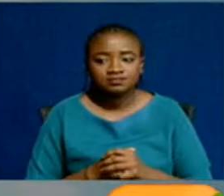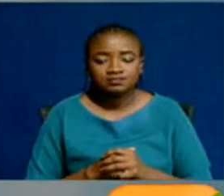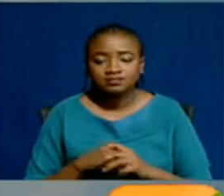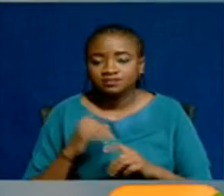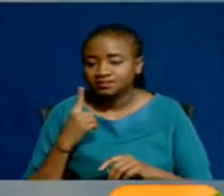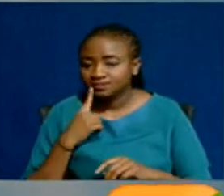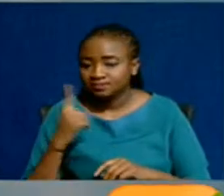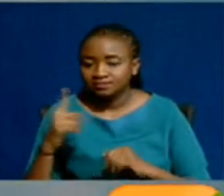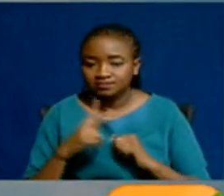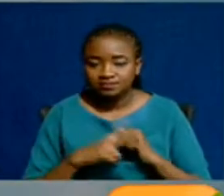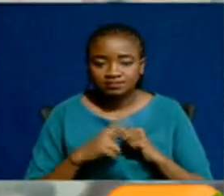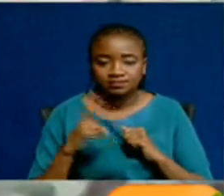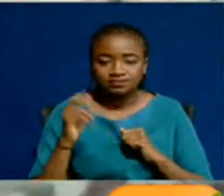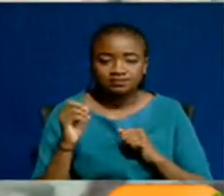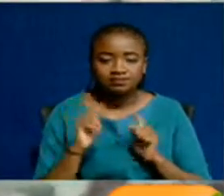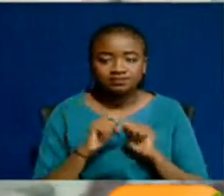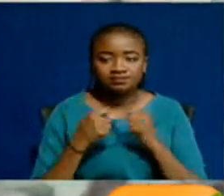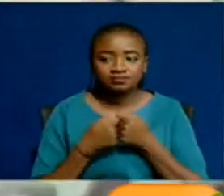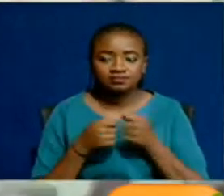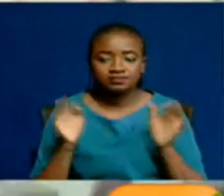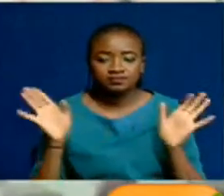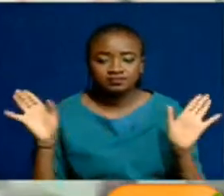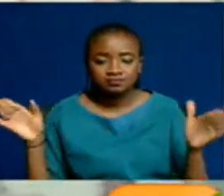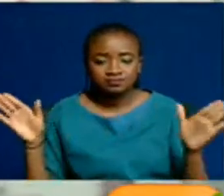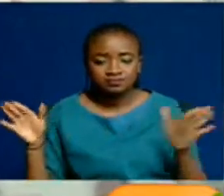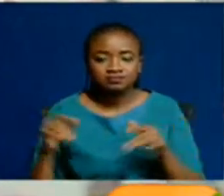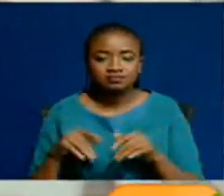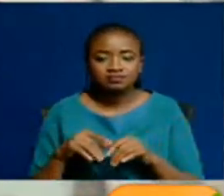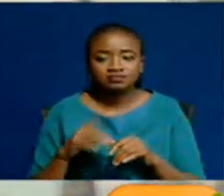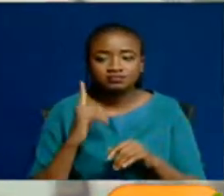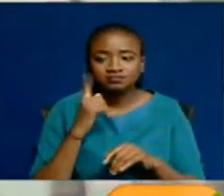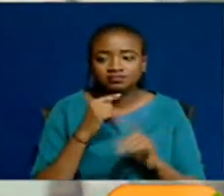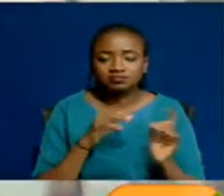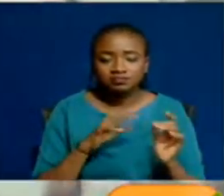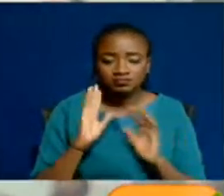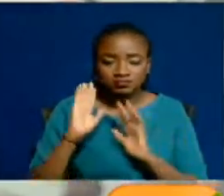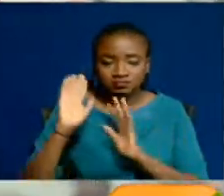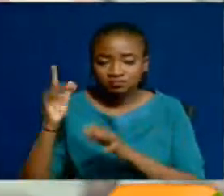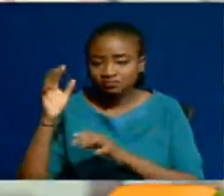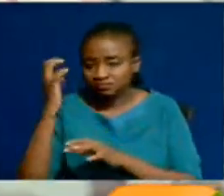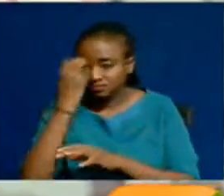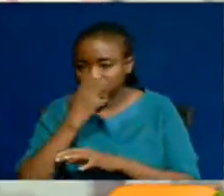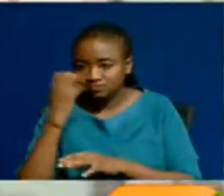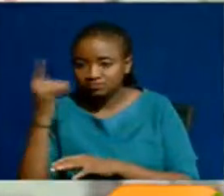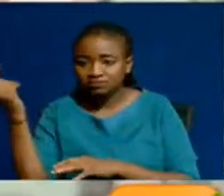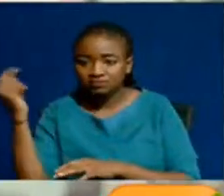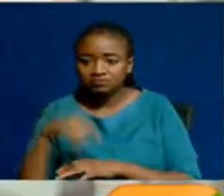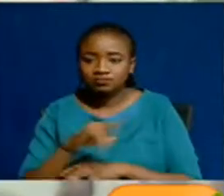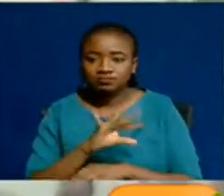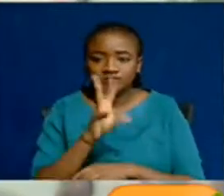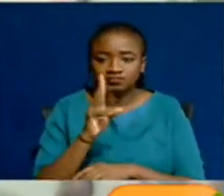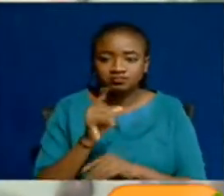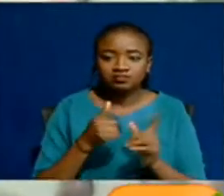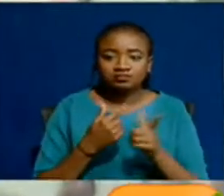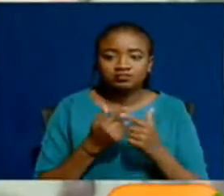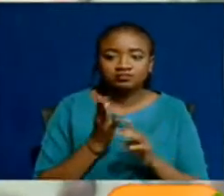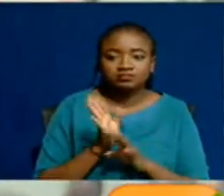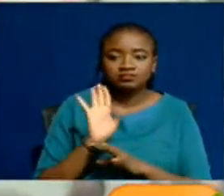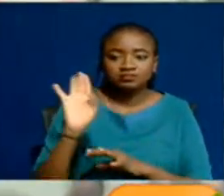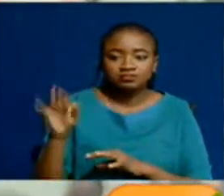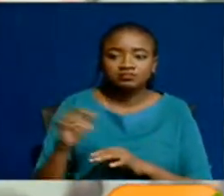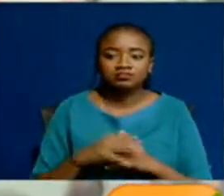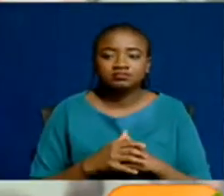170 species of birds will leave Europe every year, come to Africa and go back. When you talk about